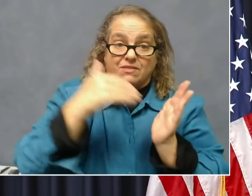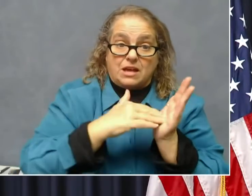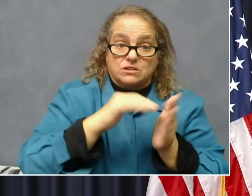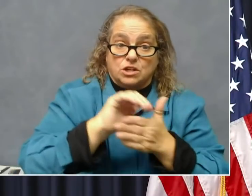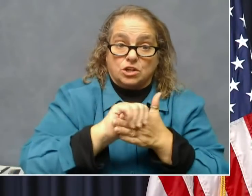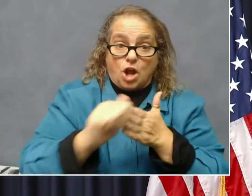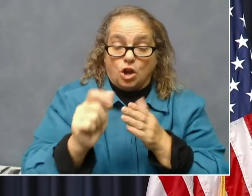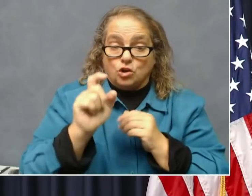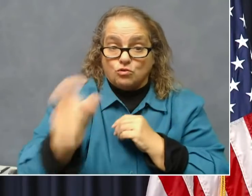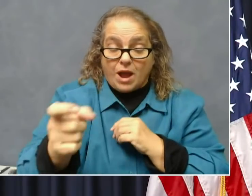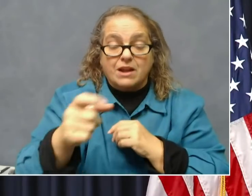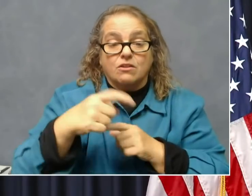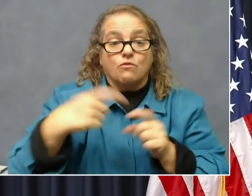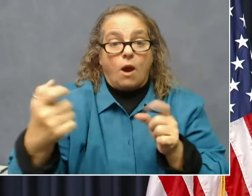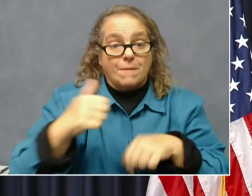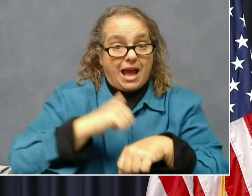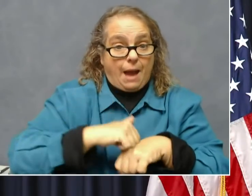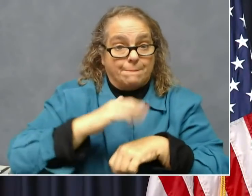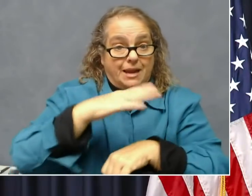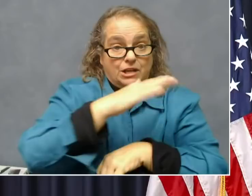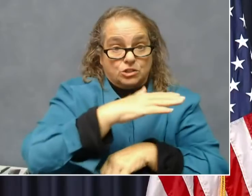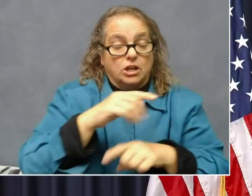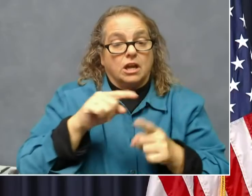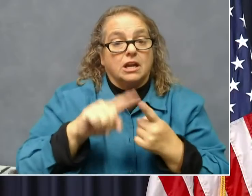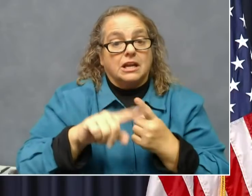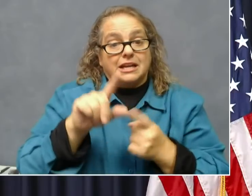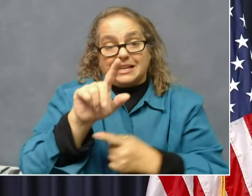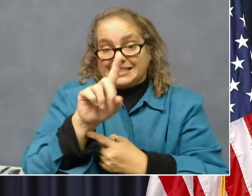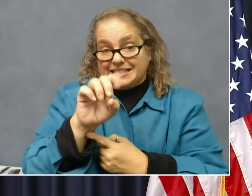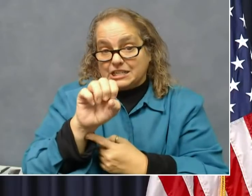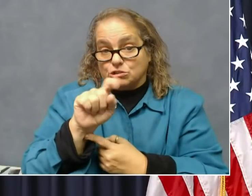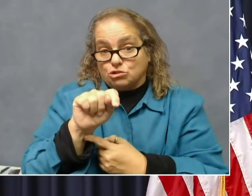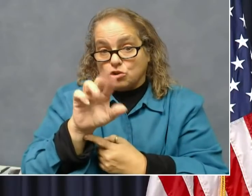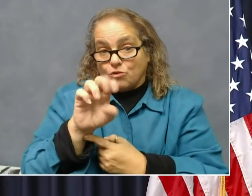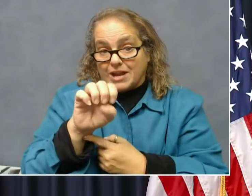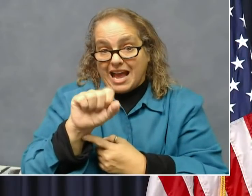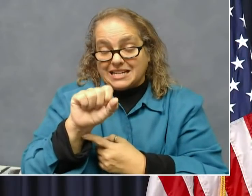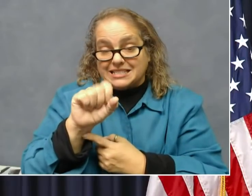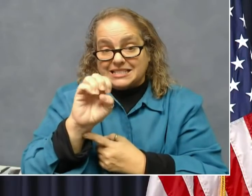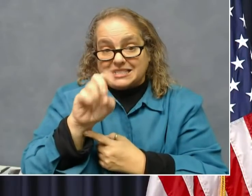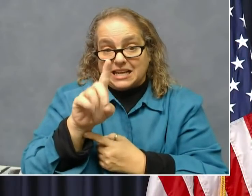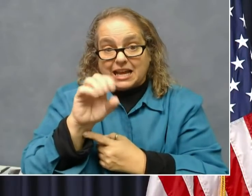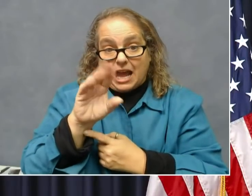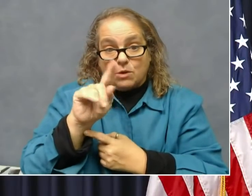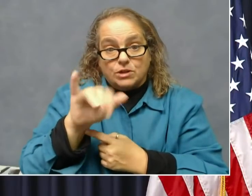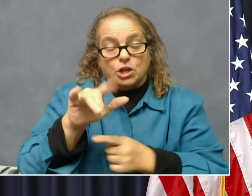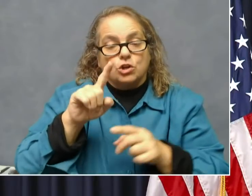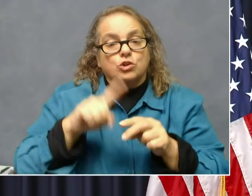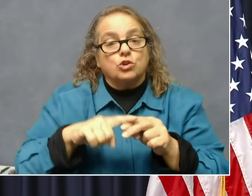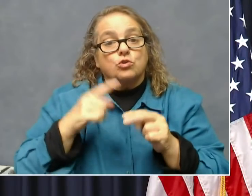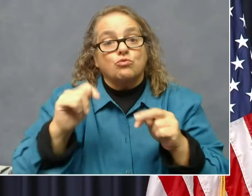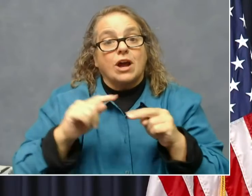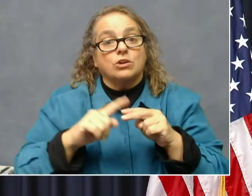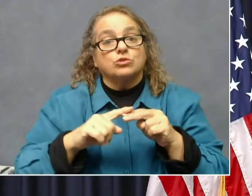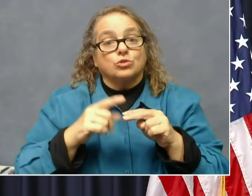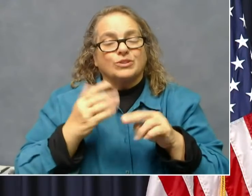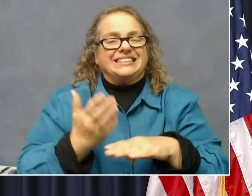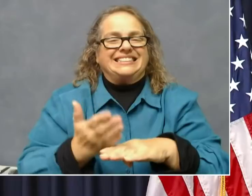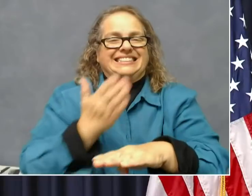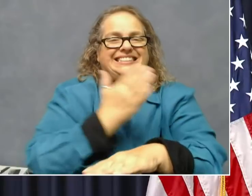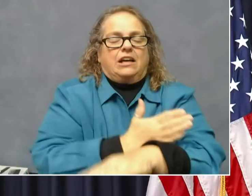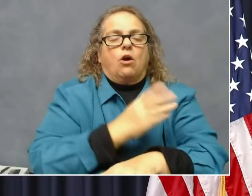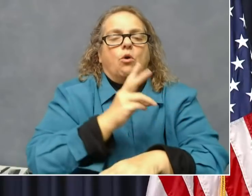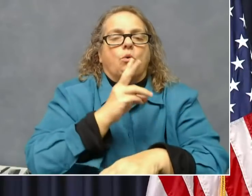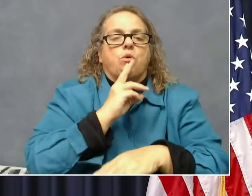Regional Commission's Distressed County Infrastructure Program to upgrade wastewater infrastructure in Middlesboro.